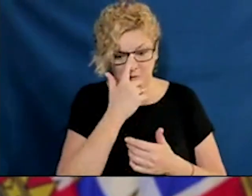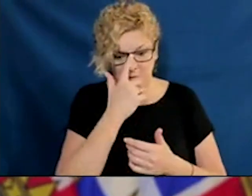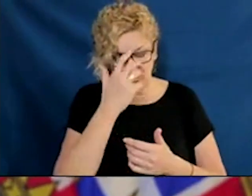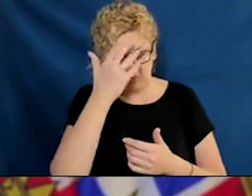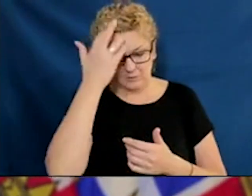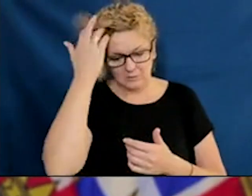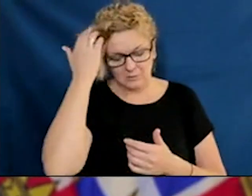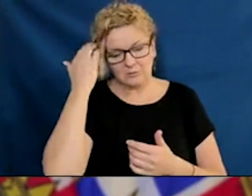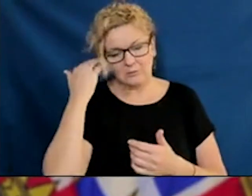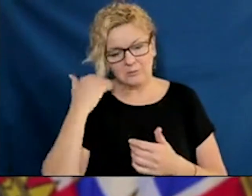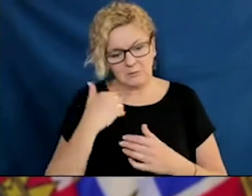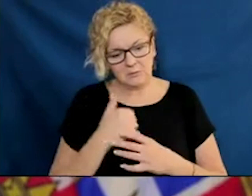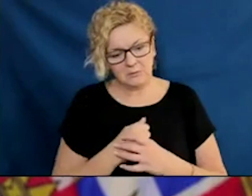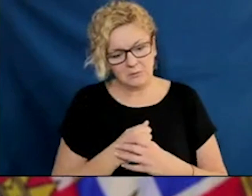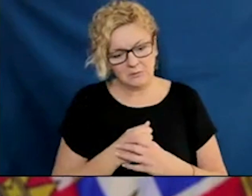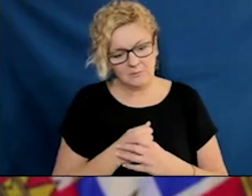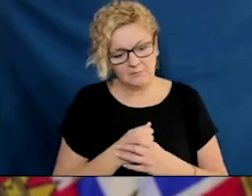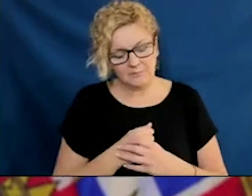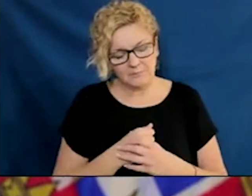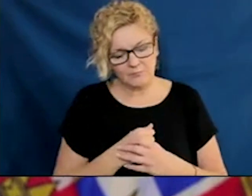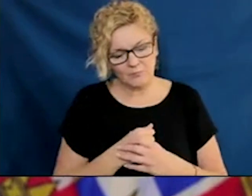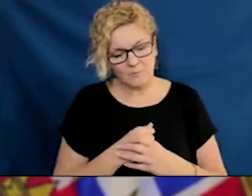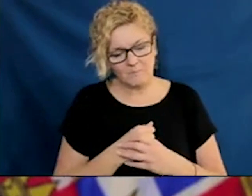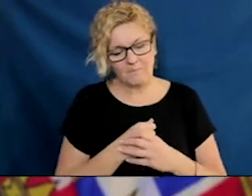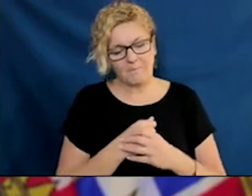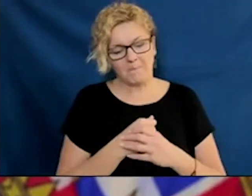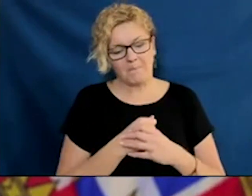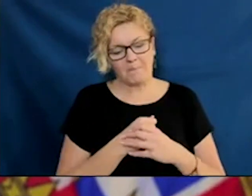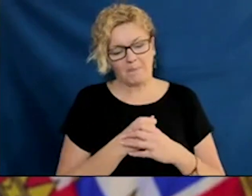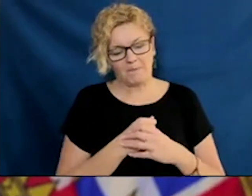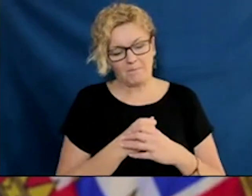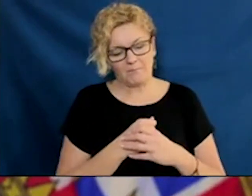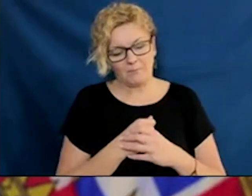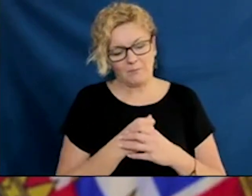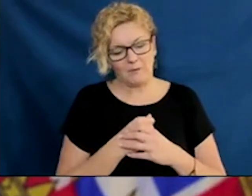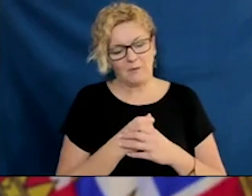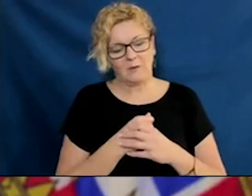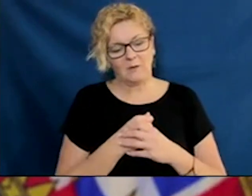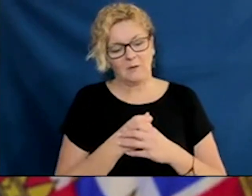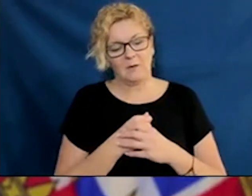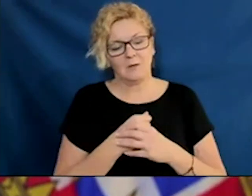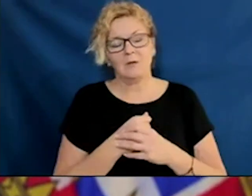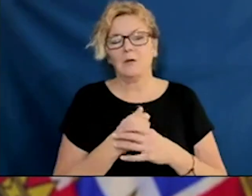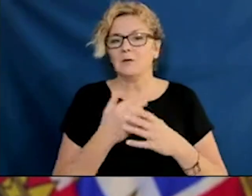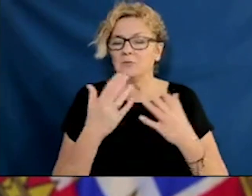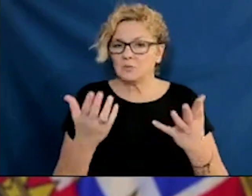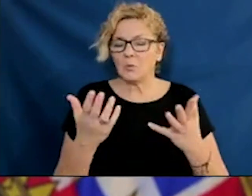would be the first choice in terms of an environment where it might be useful.